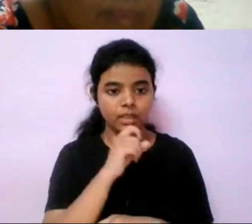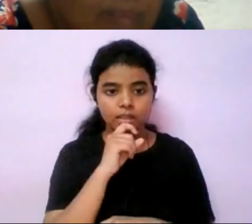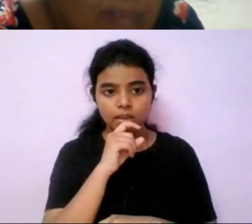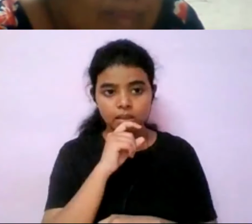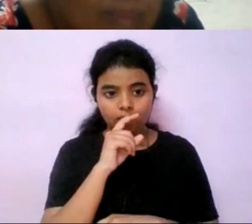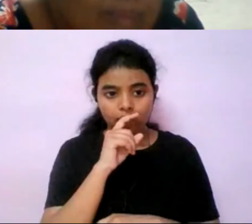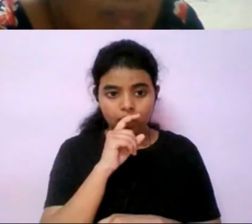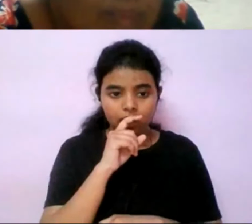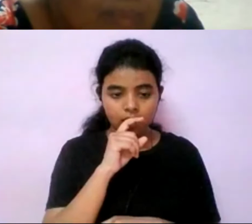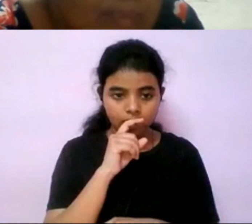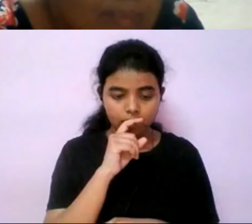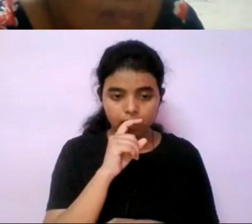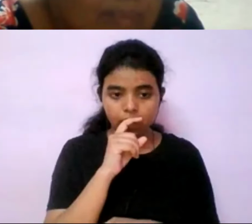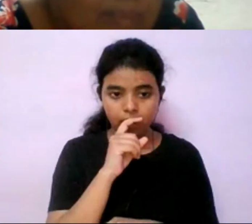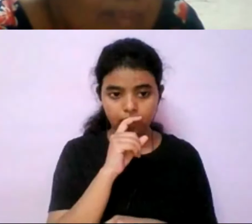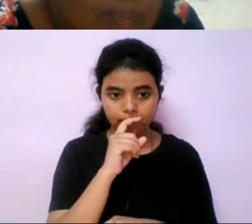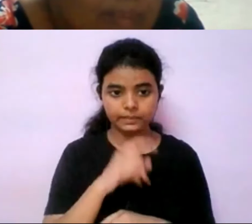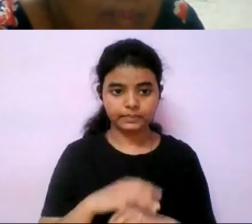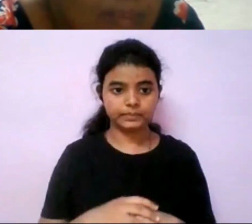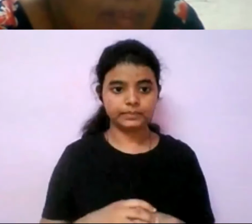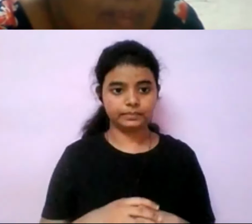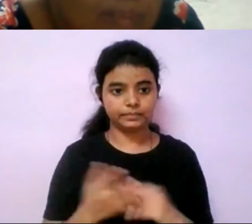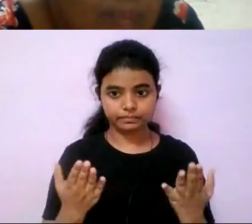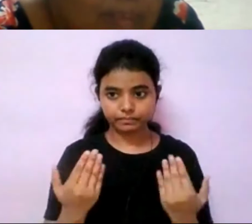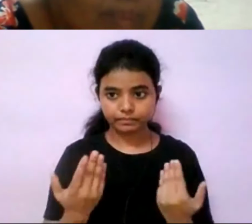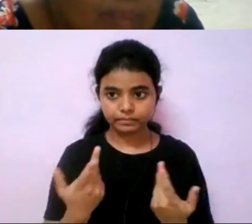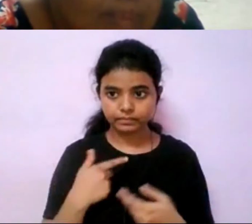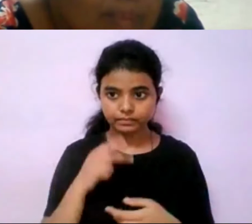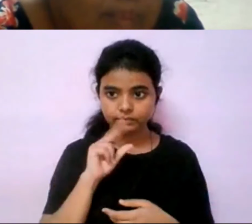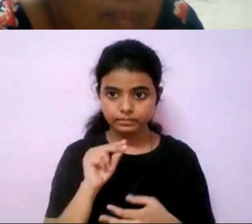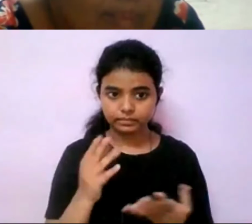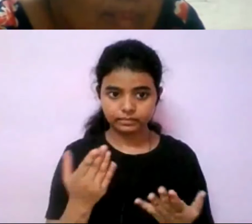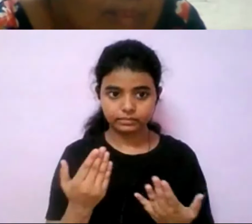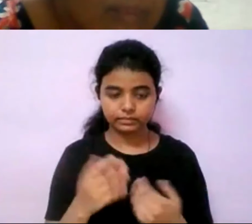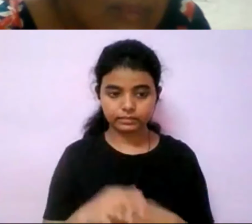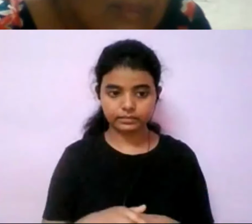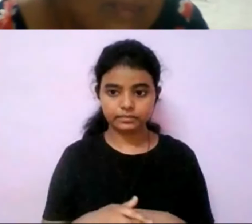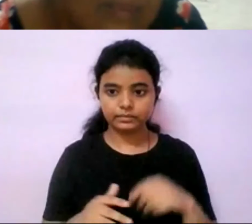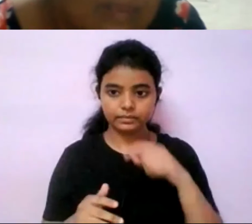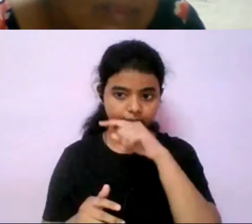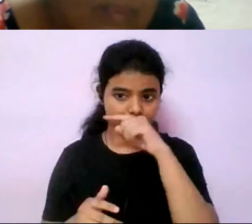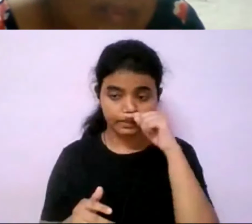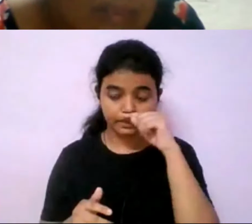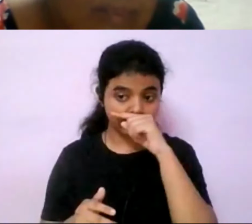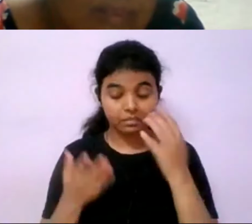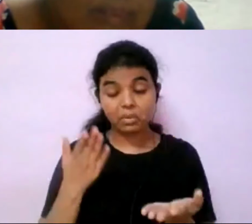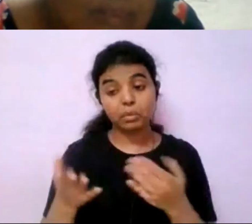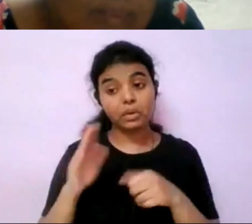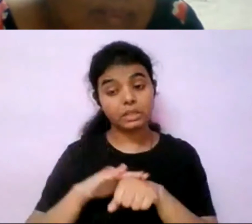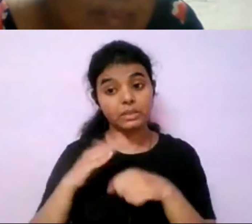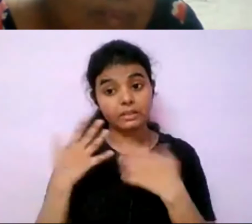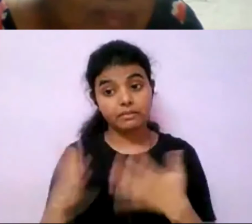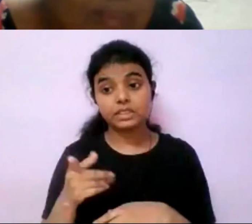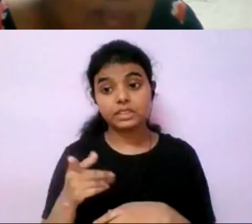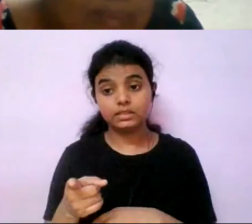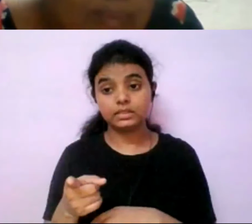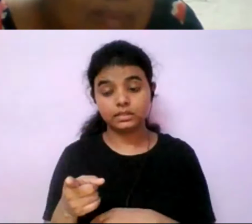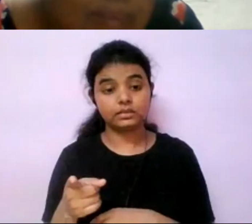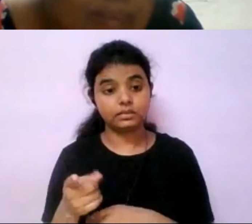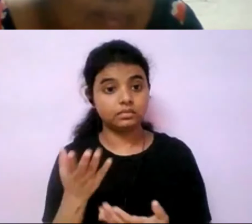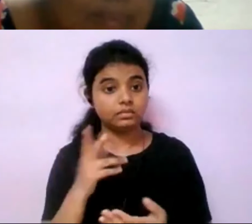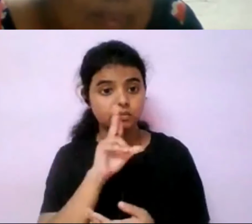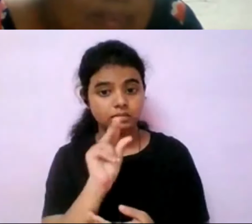rejoinder? Could you elaborate on that? Because you may have raised this earlier and we